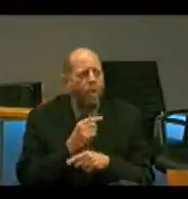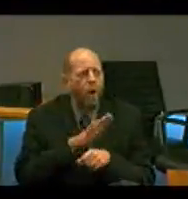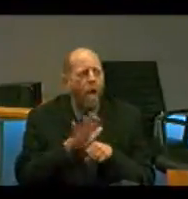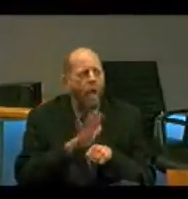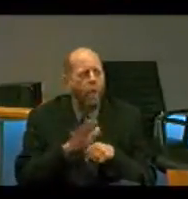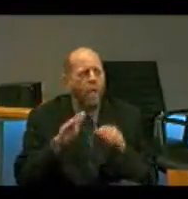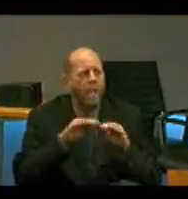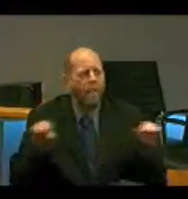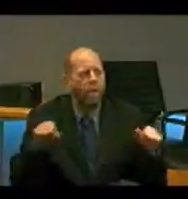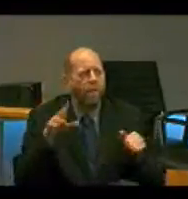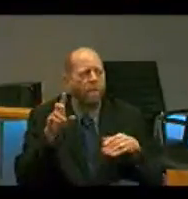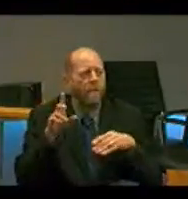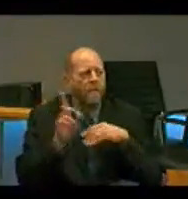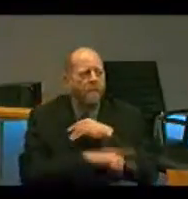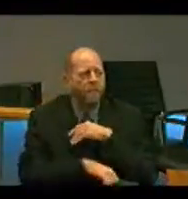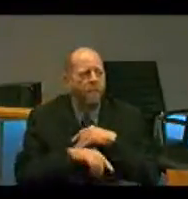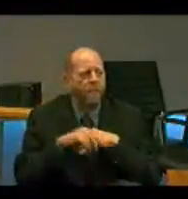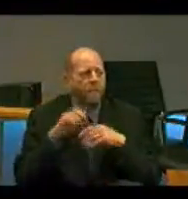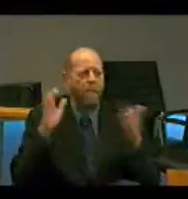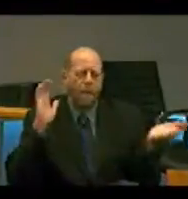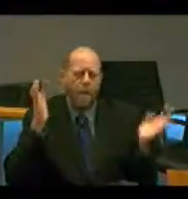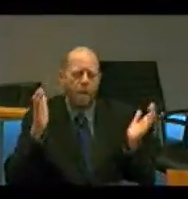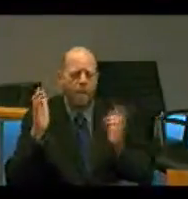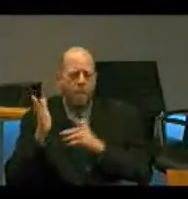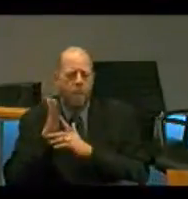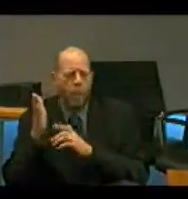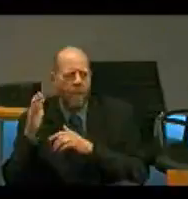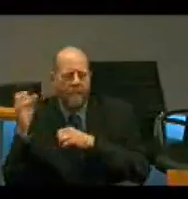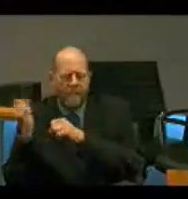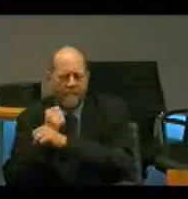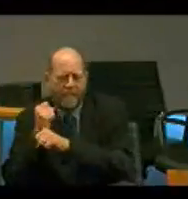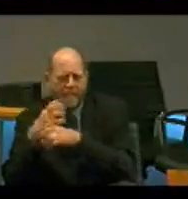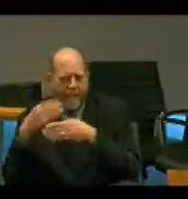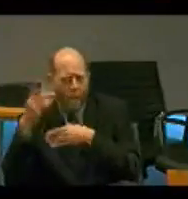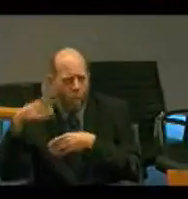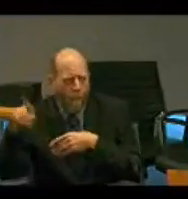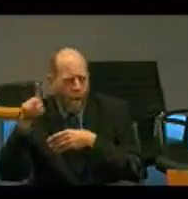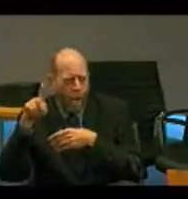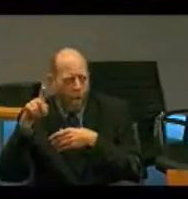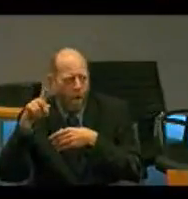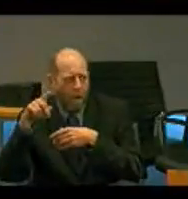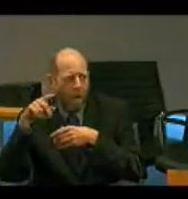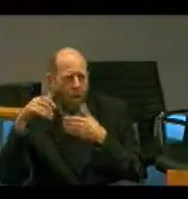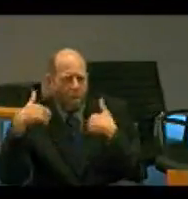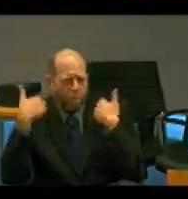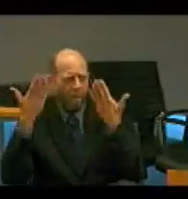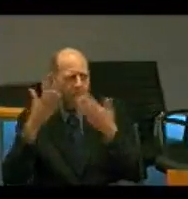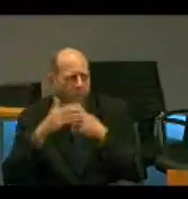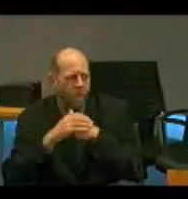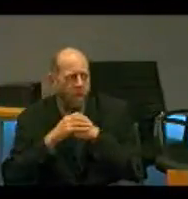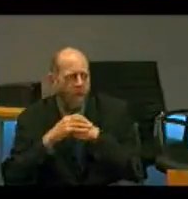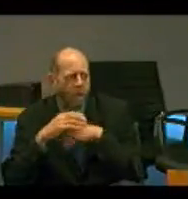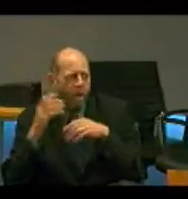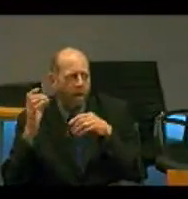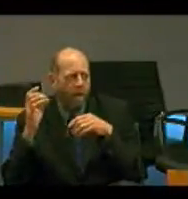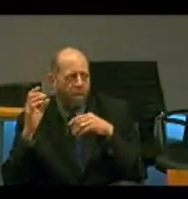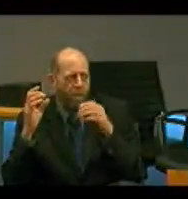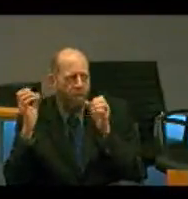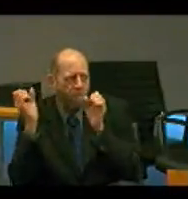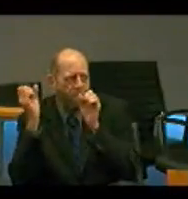adequate level of discipline, doing a comparison between statistics out there on the prevalence of violent